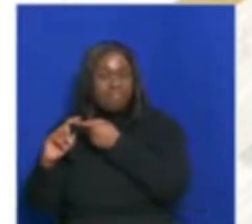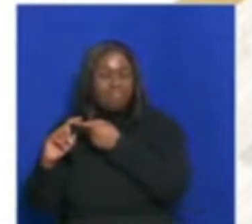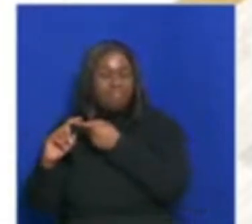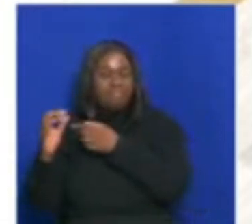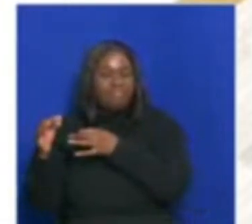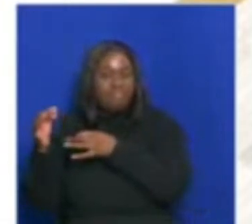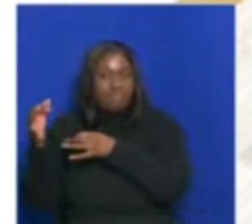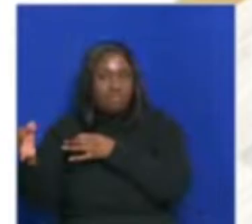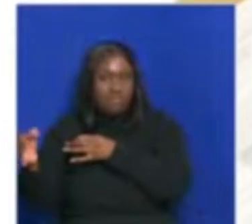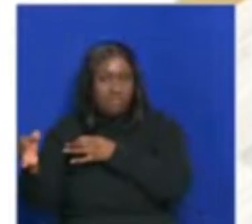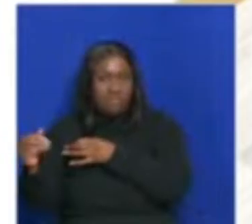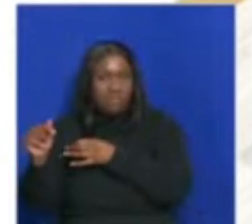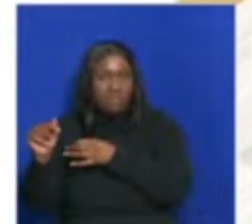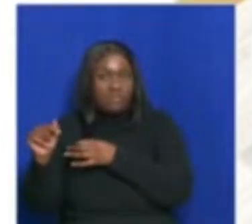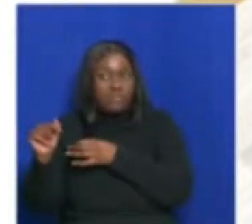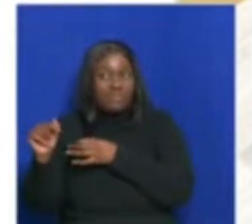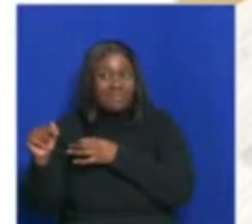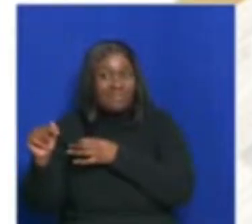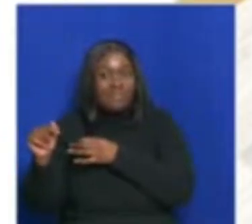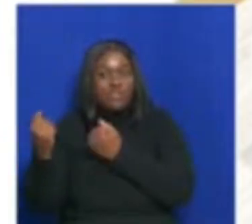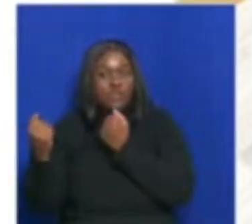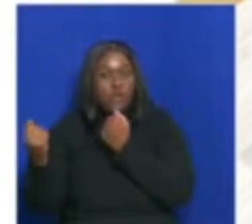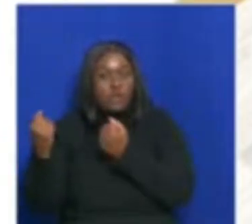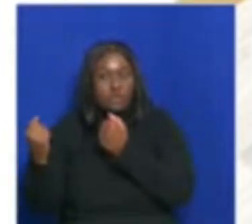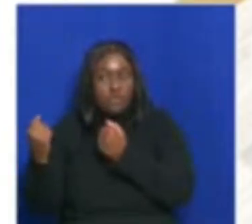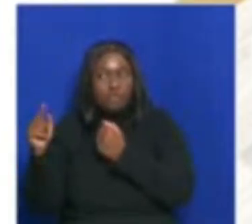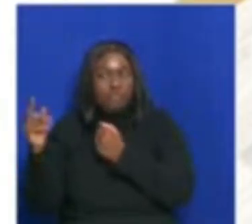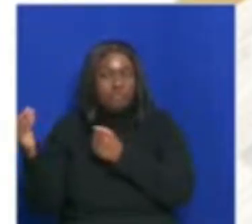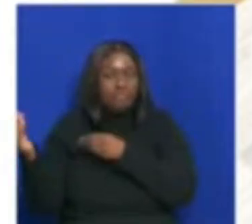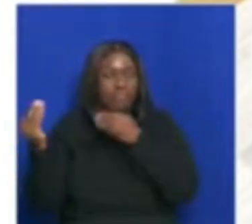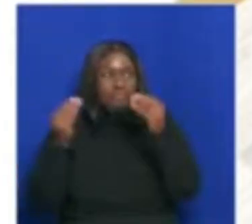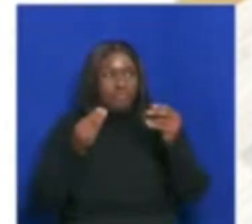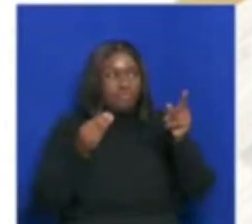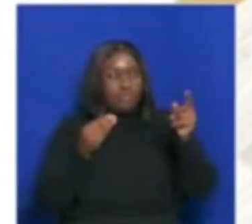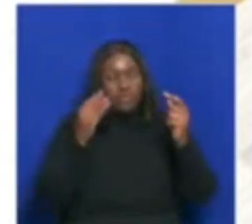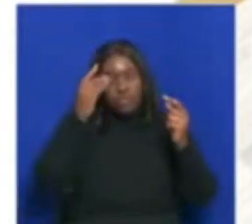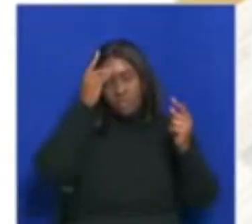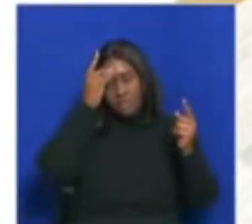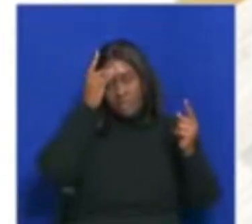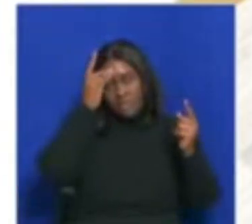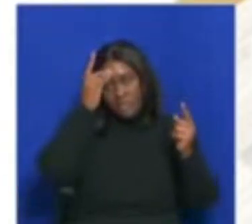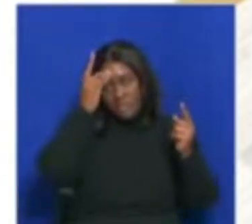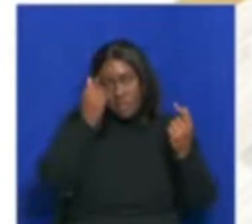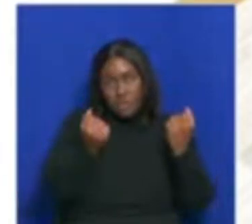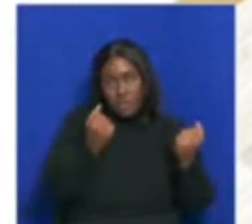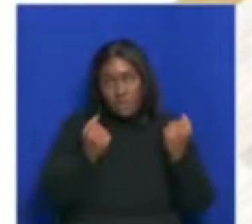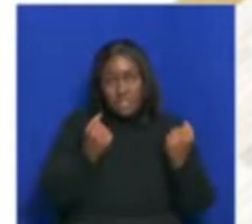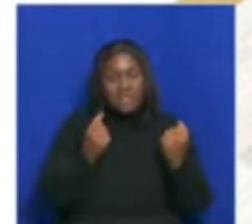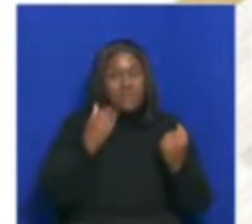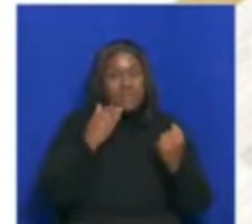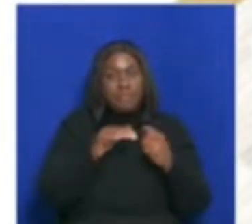from the Pinetown Court to Durban Regional Court to the 20th of August 2026.